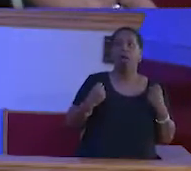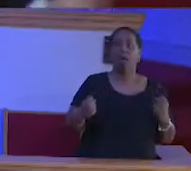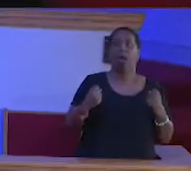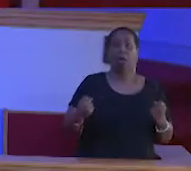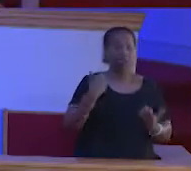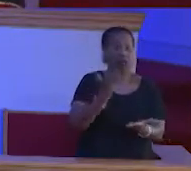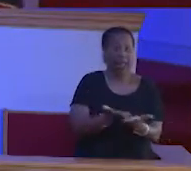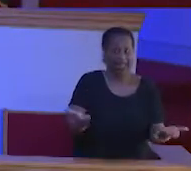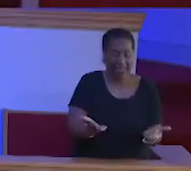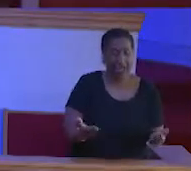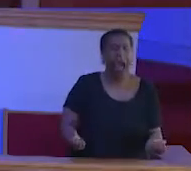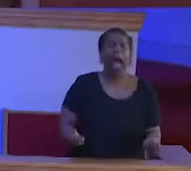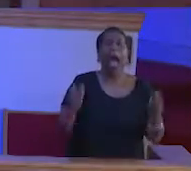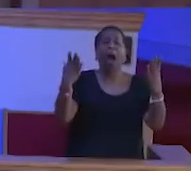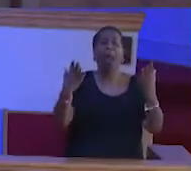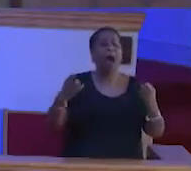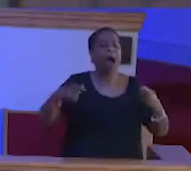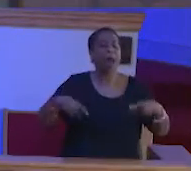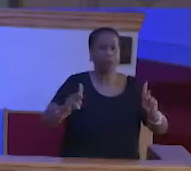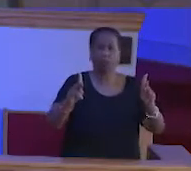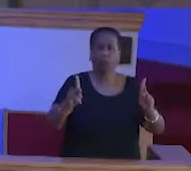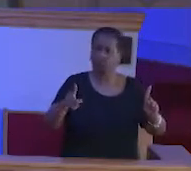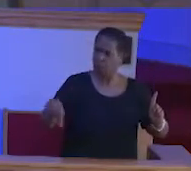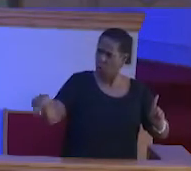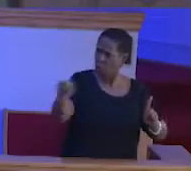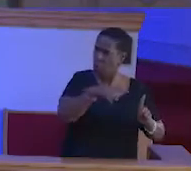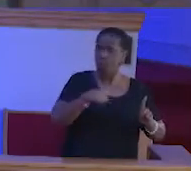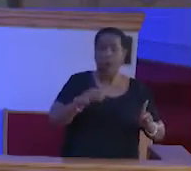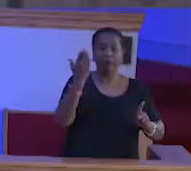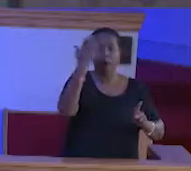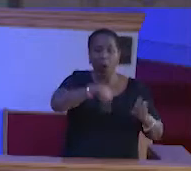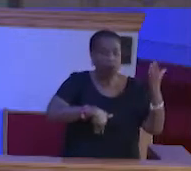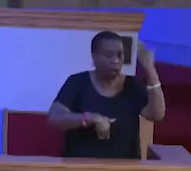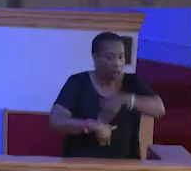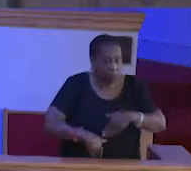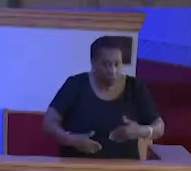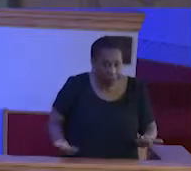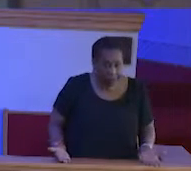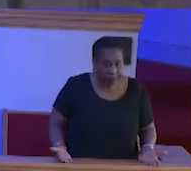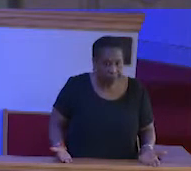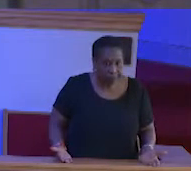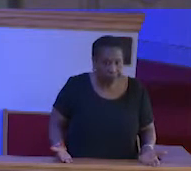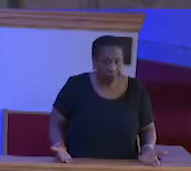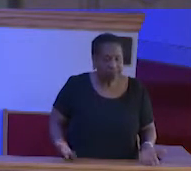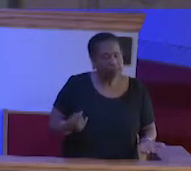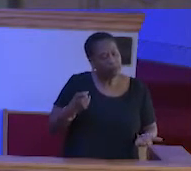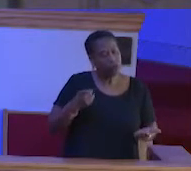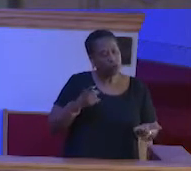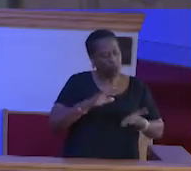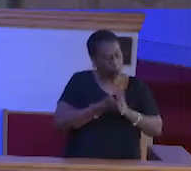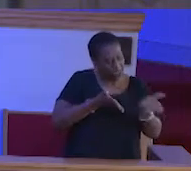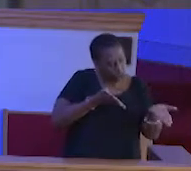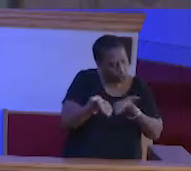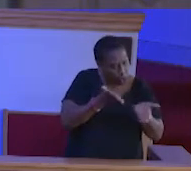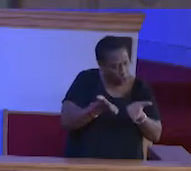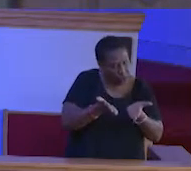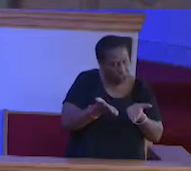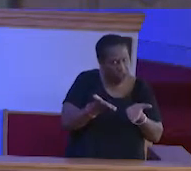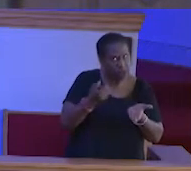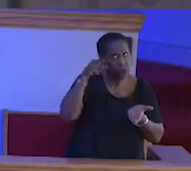How many opportunities have we overlooked to be of service to the